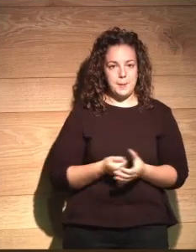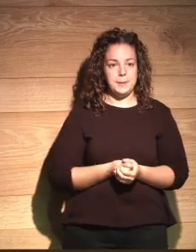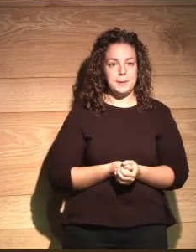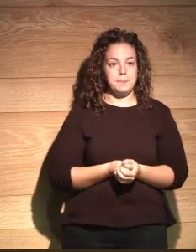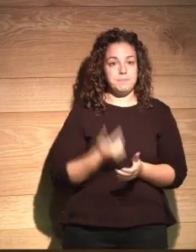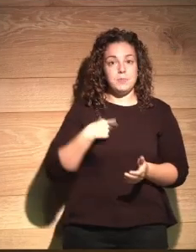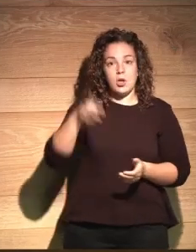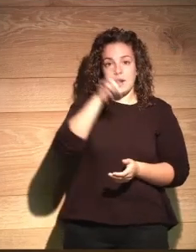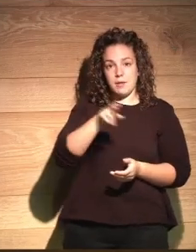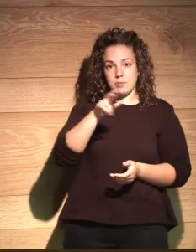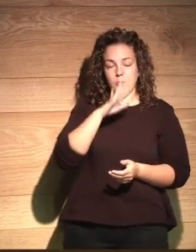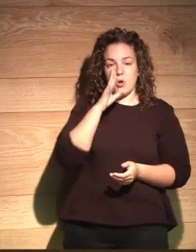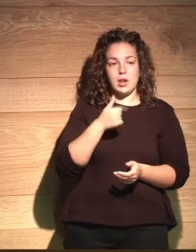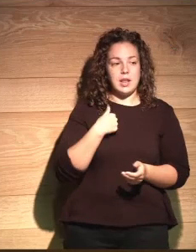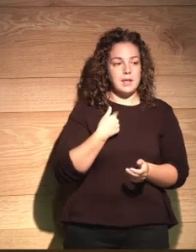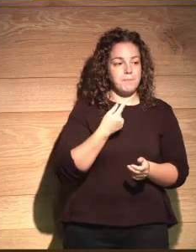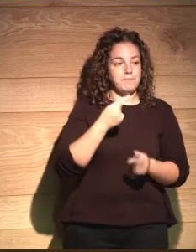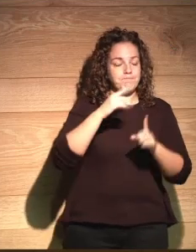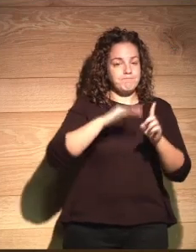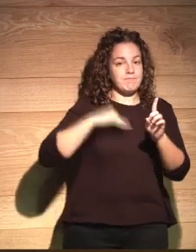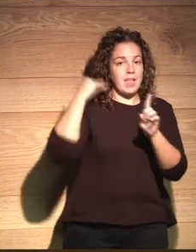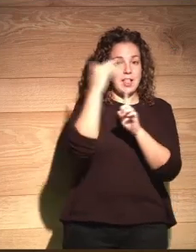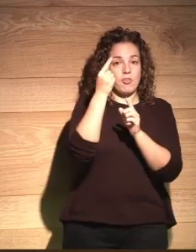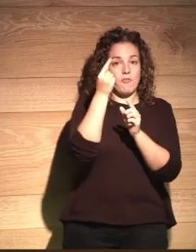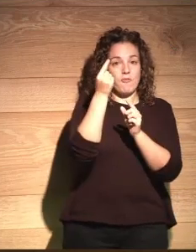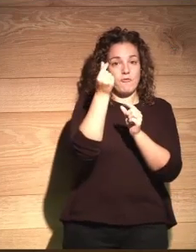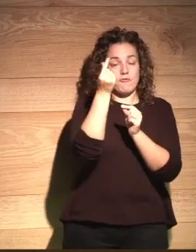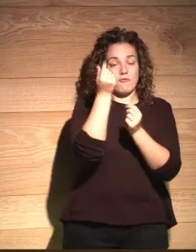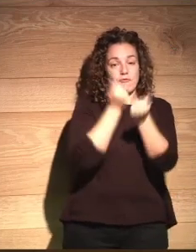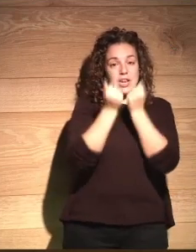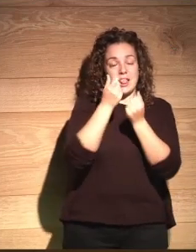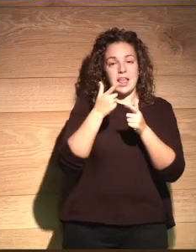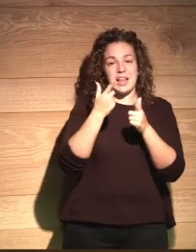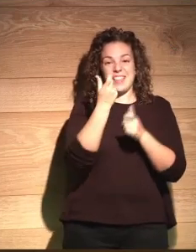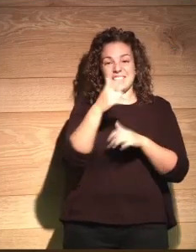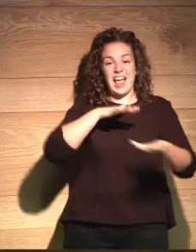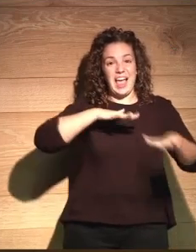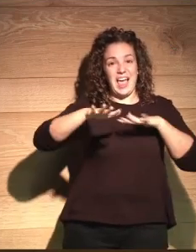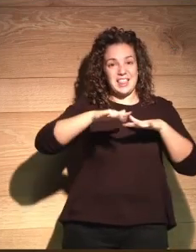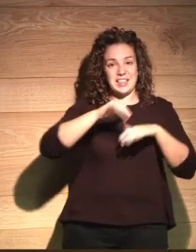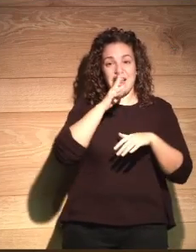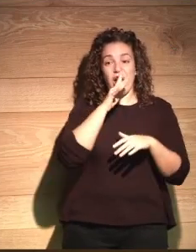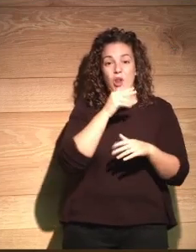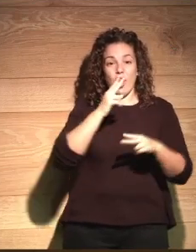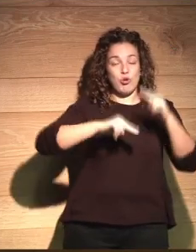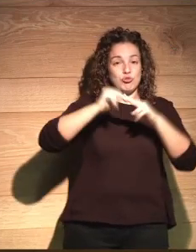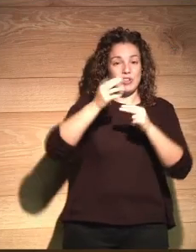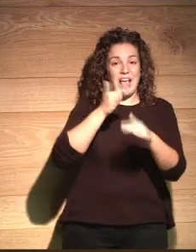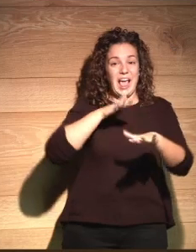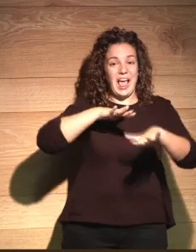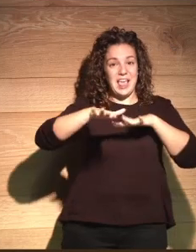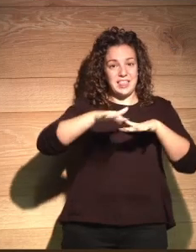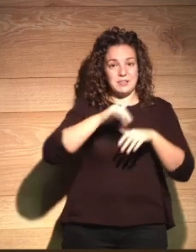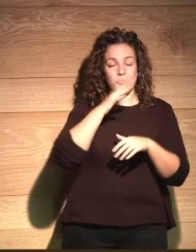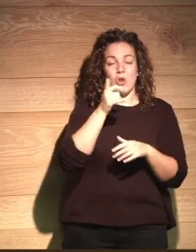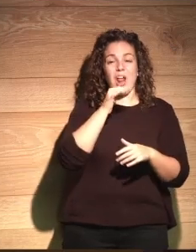is, I repeat, high finances need assets. How do you build assets? How do you create